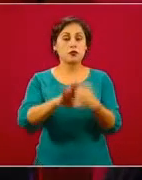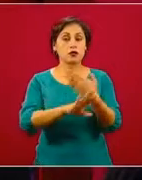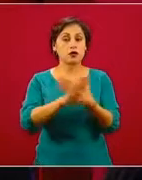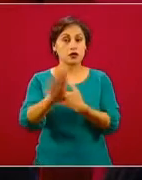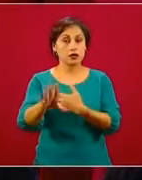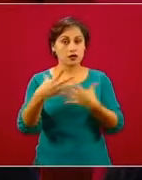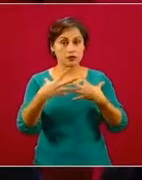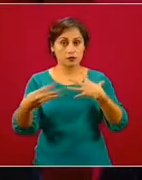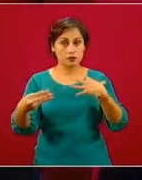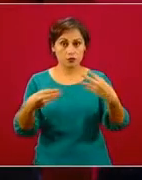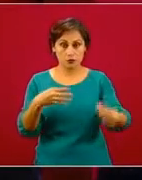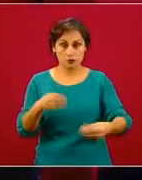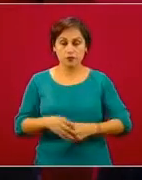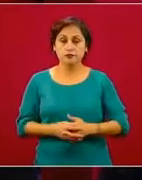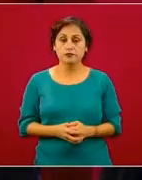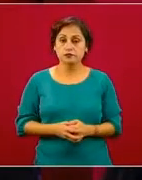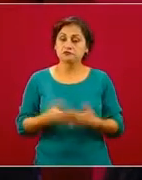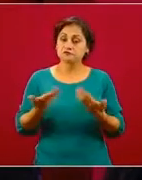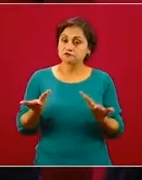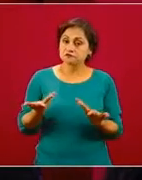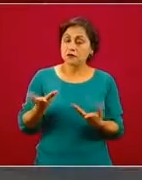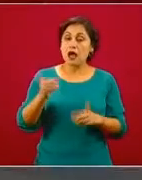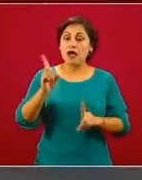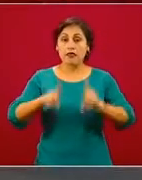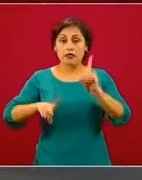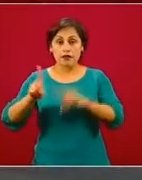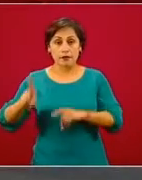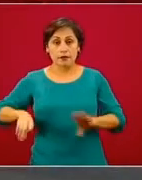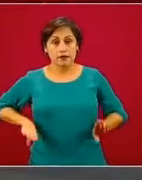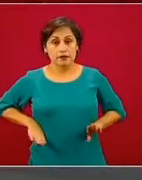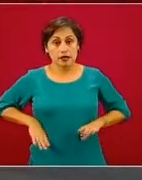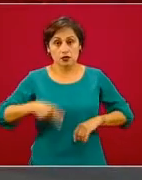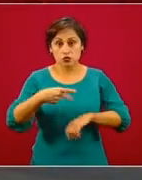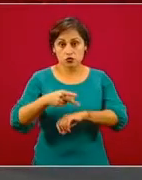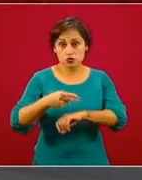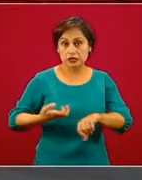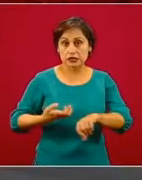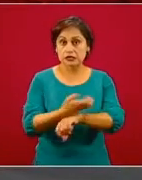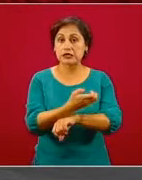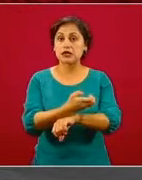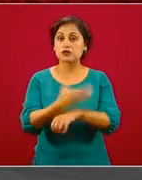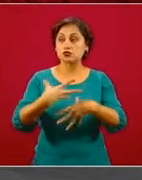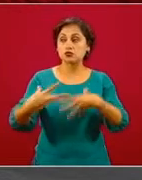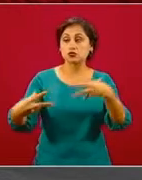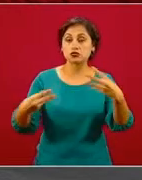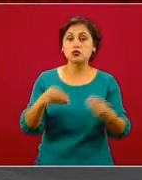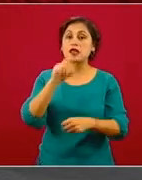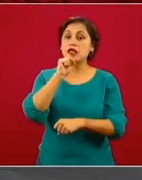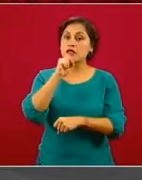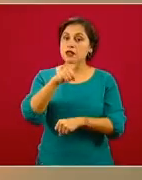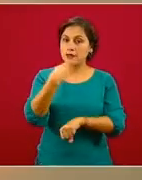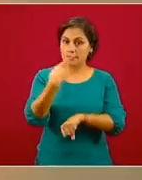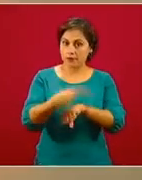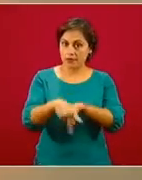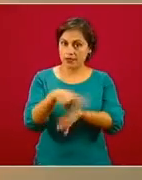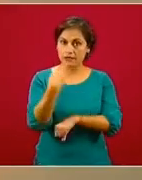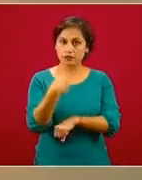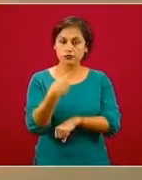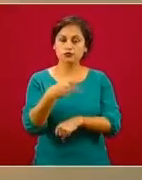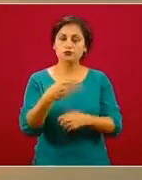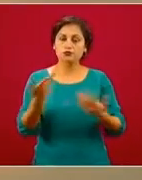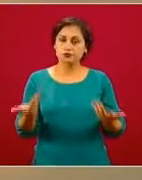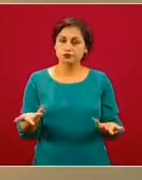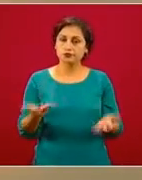whether they're going to continue with mitigation measures based on the intensity of transmission and level of risk.